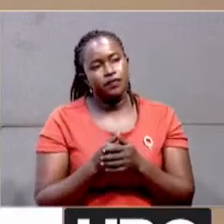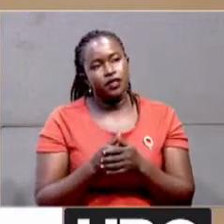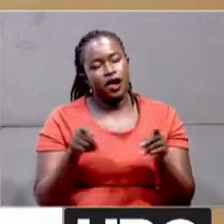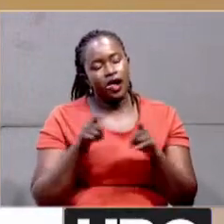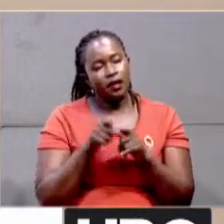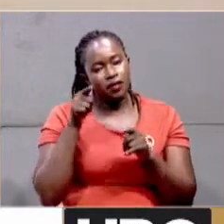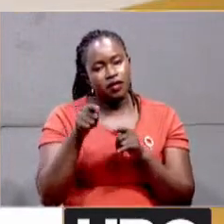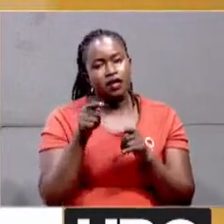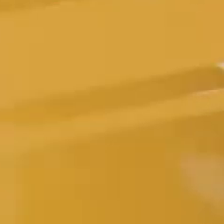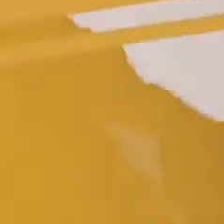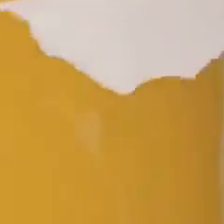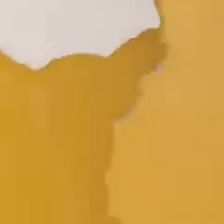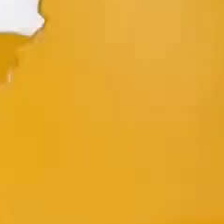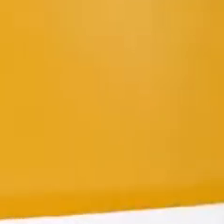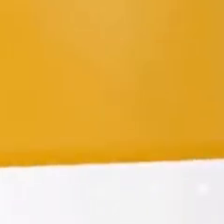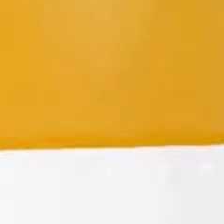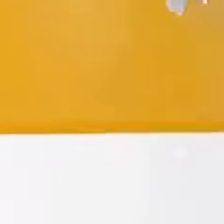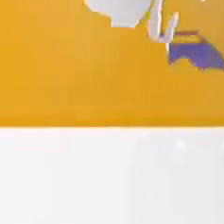item was...